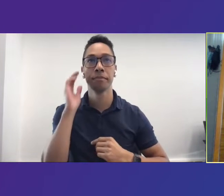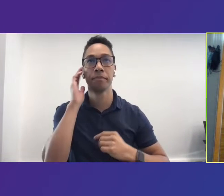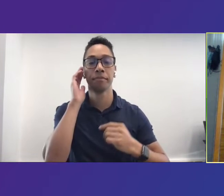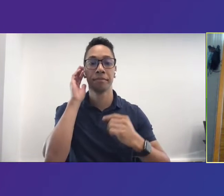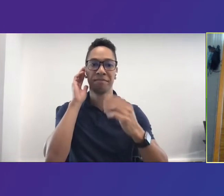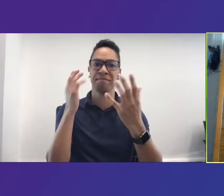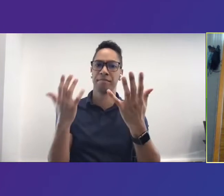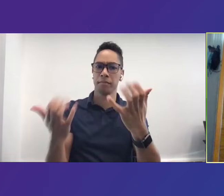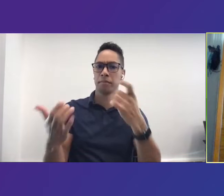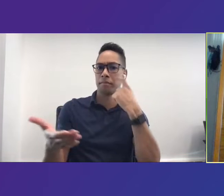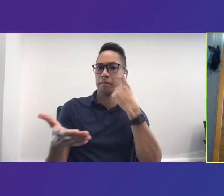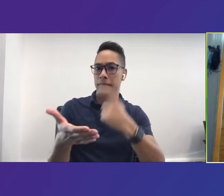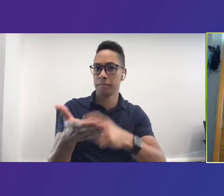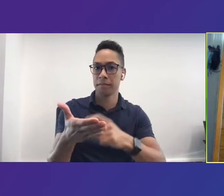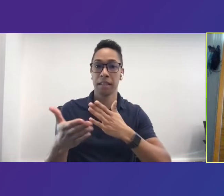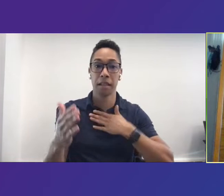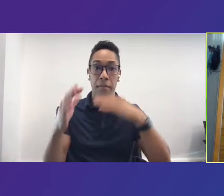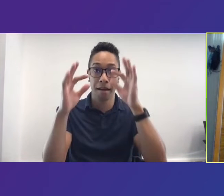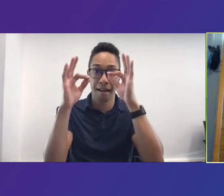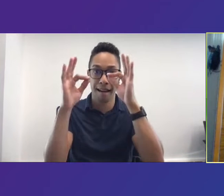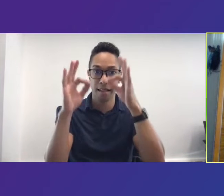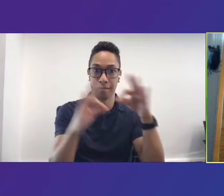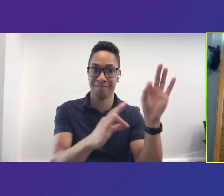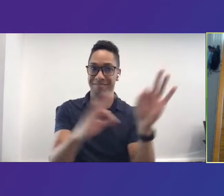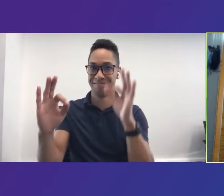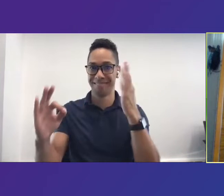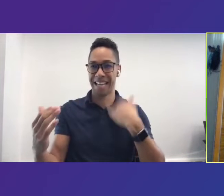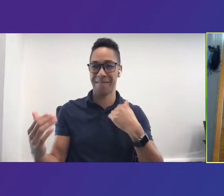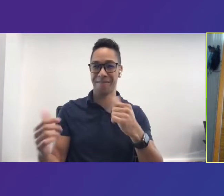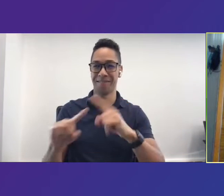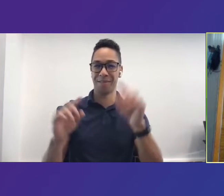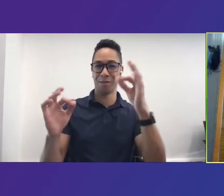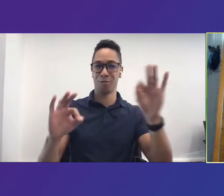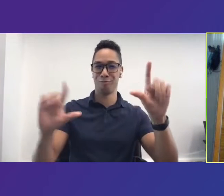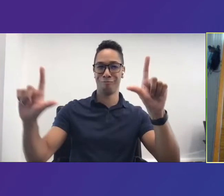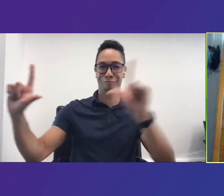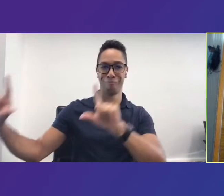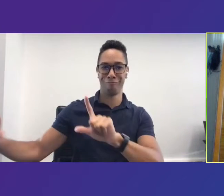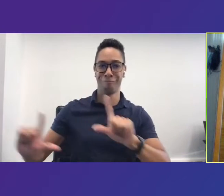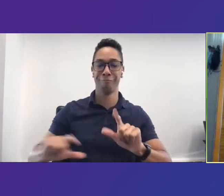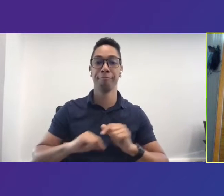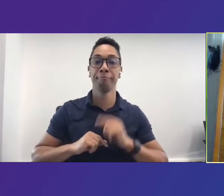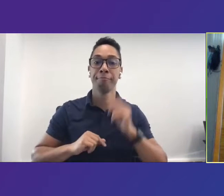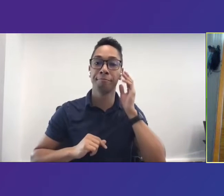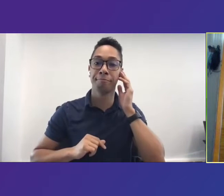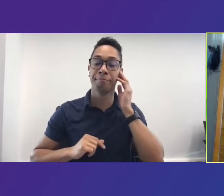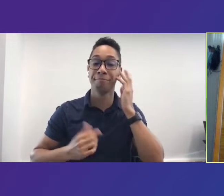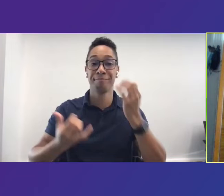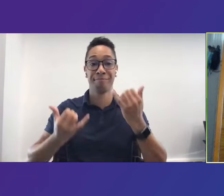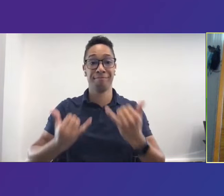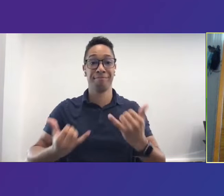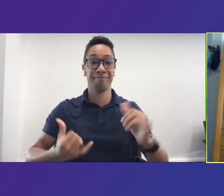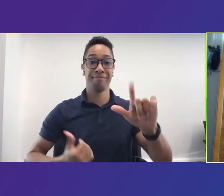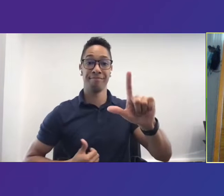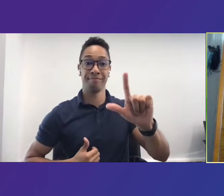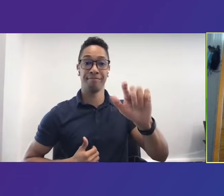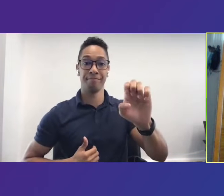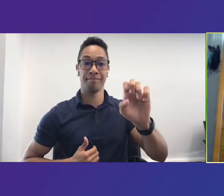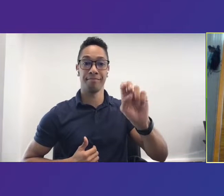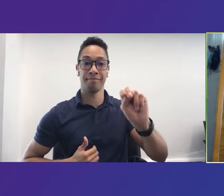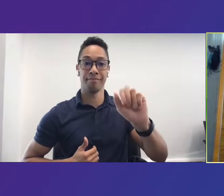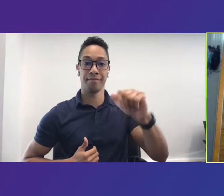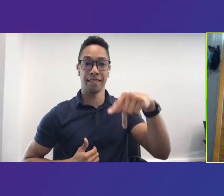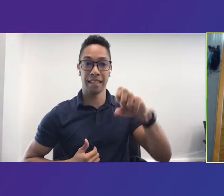acknowledge that my eyes might be shifting and looking at multiple things. I'm currently on Monsignor Bay land, otherwise known